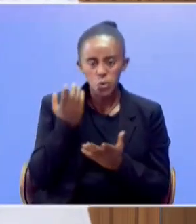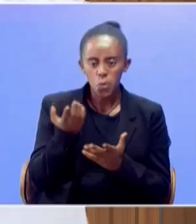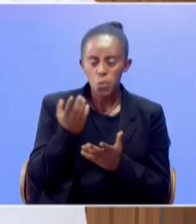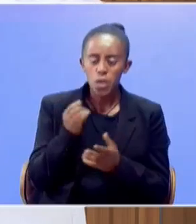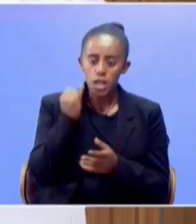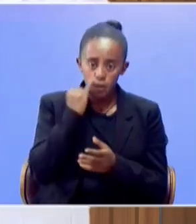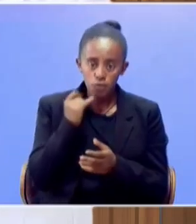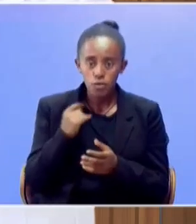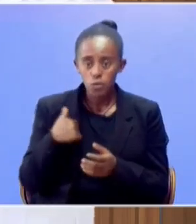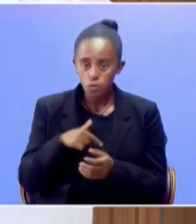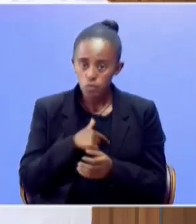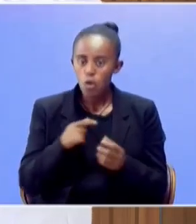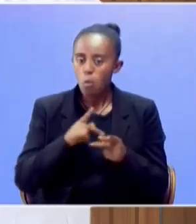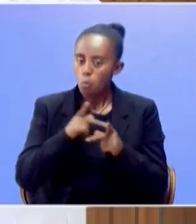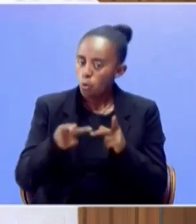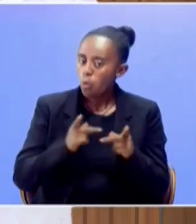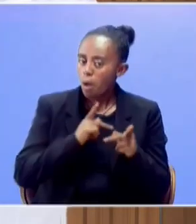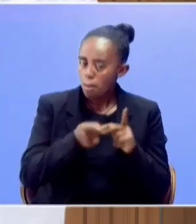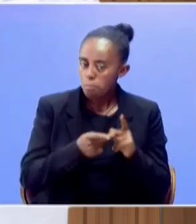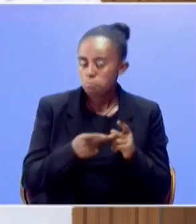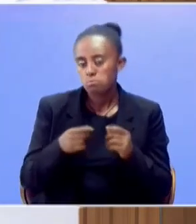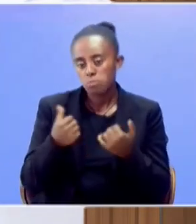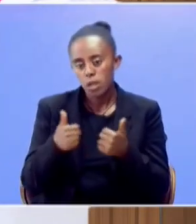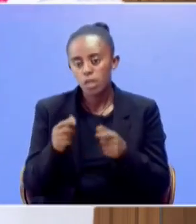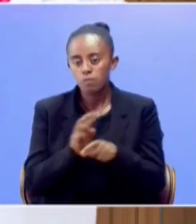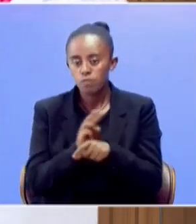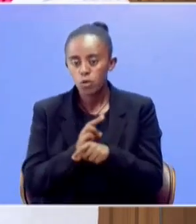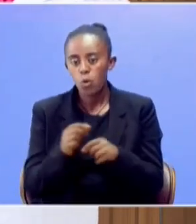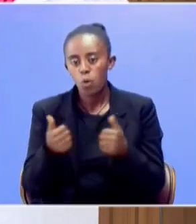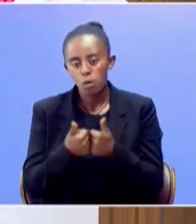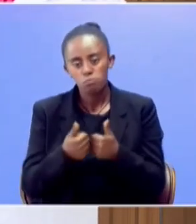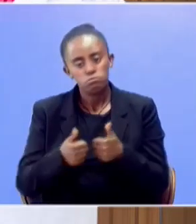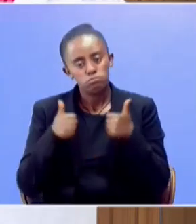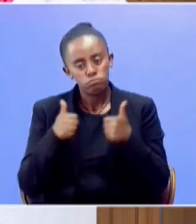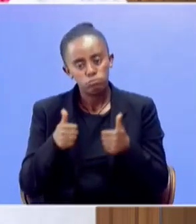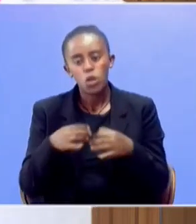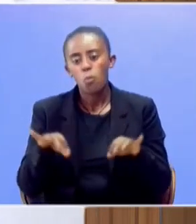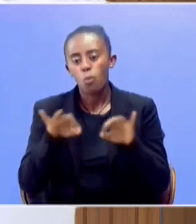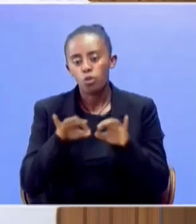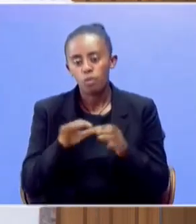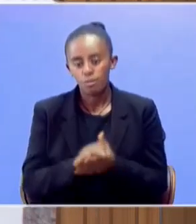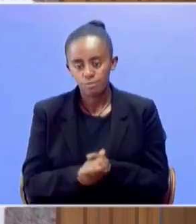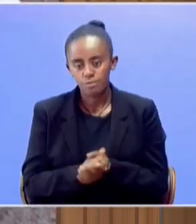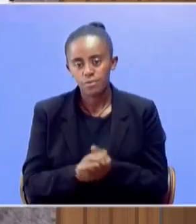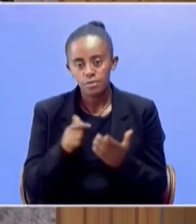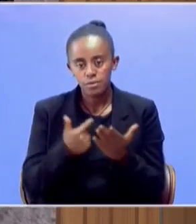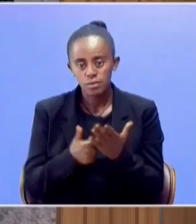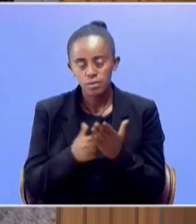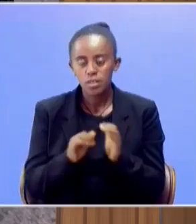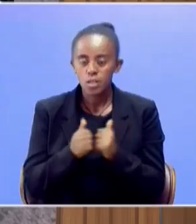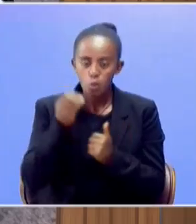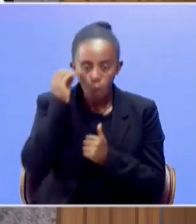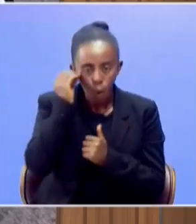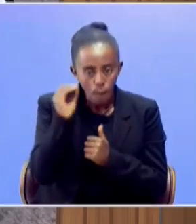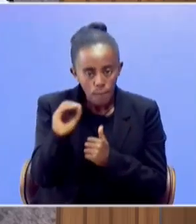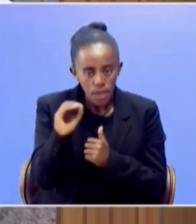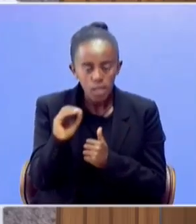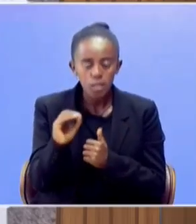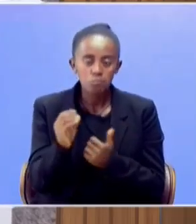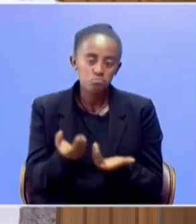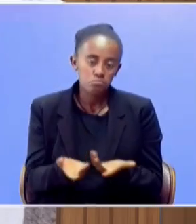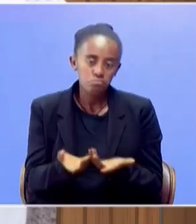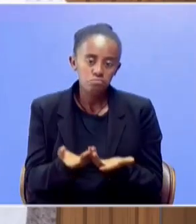we have a program, playing video games are also important. This is how we ask opinion, give